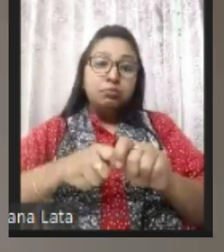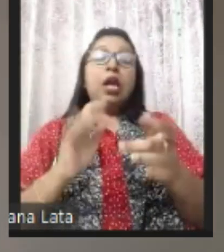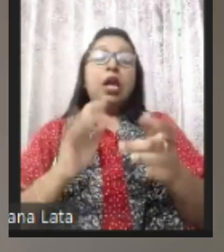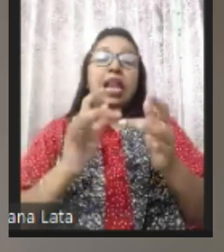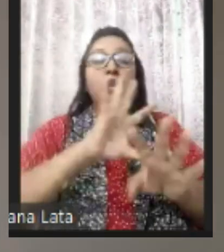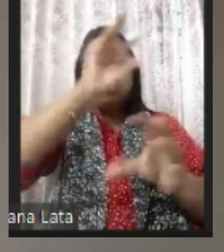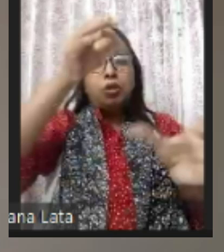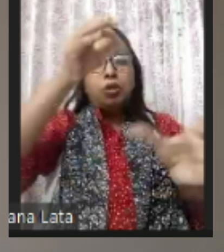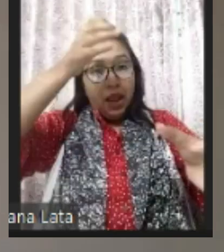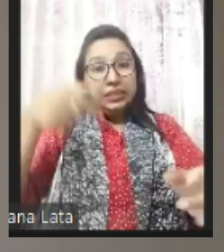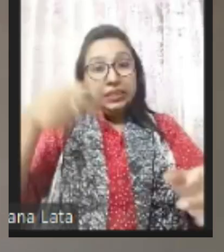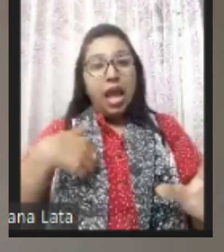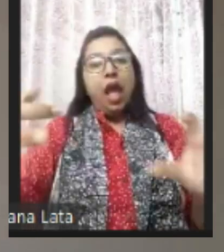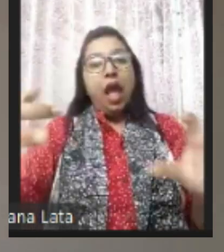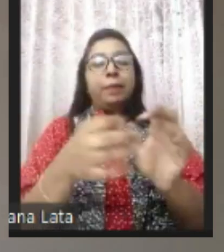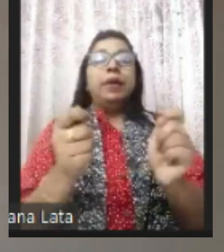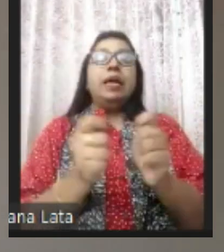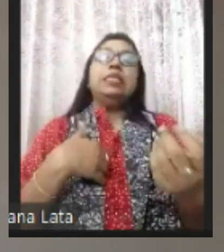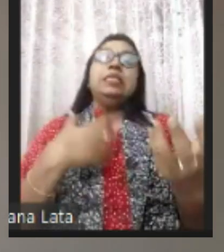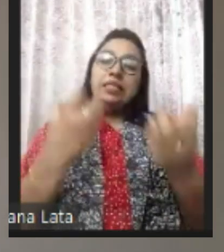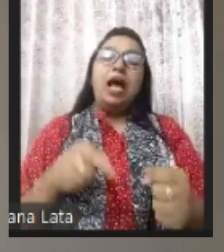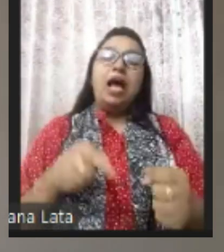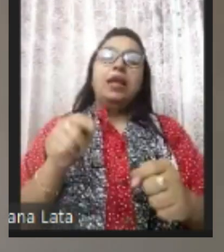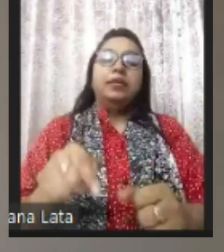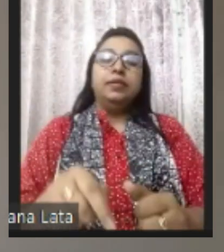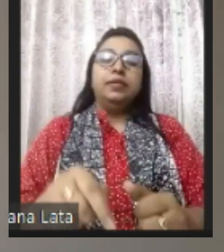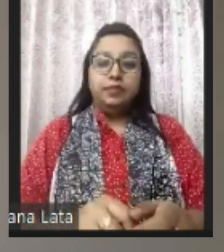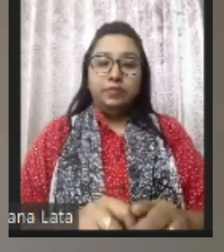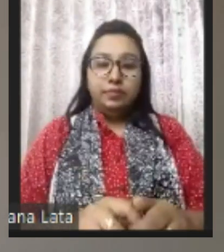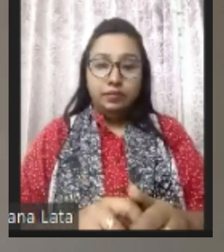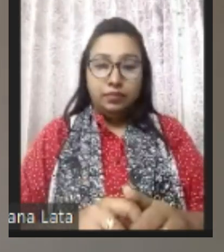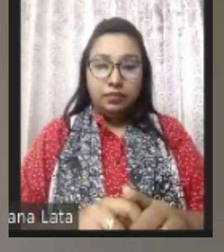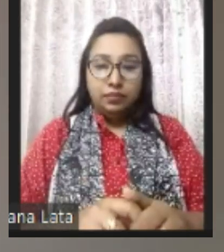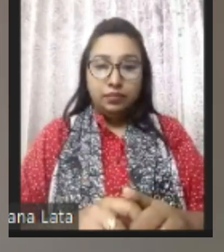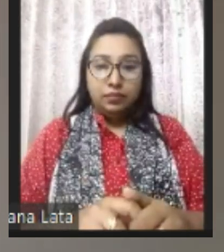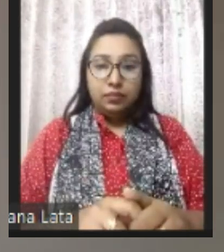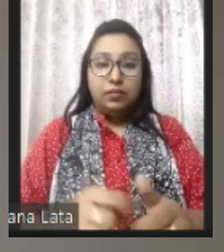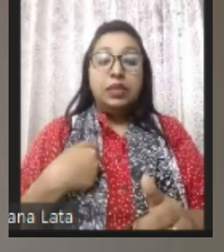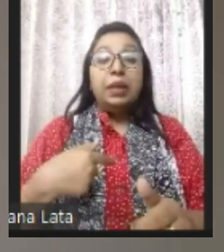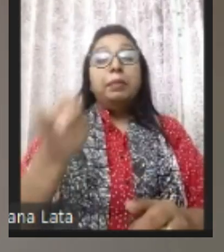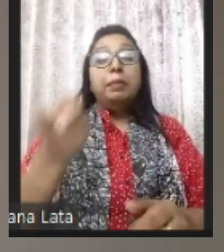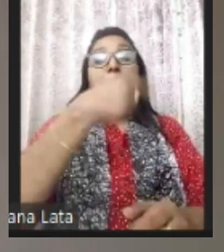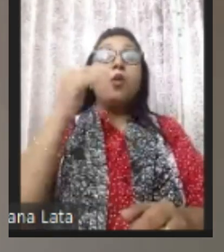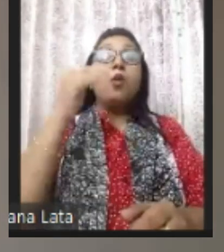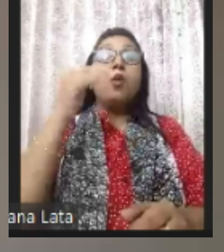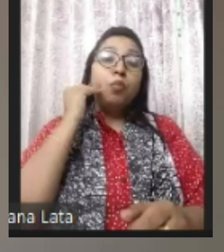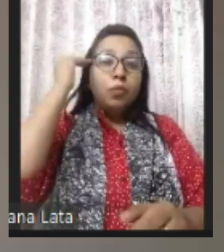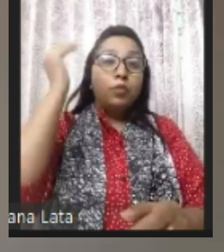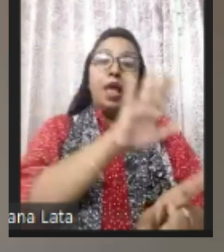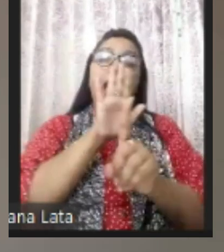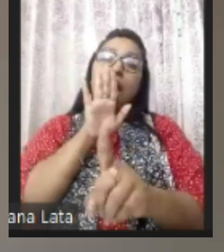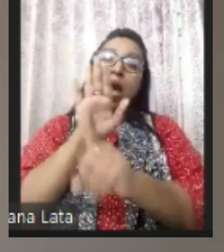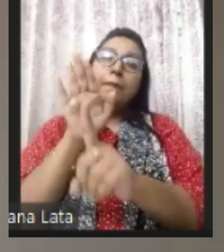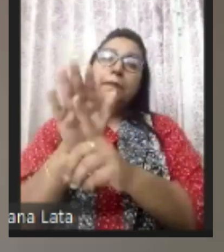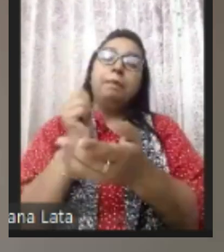their lived experience. And we have helped to make that happen. And there's much, much